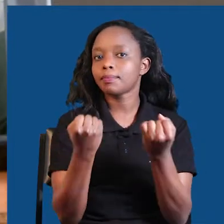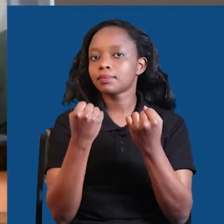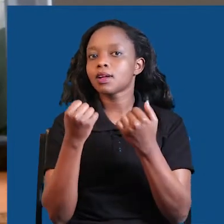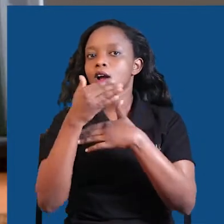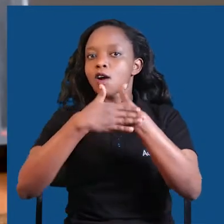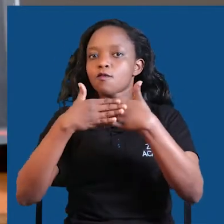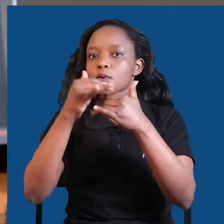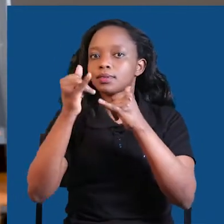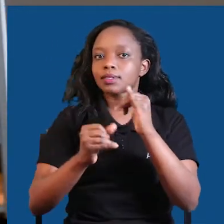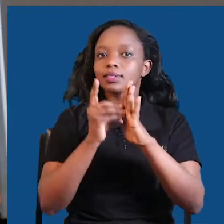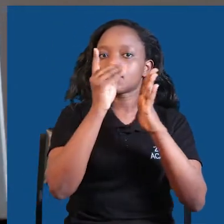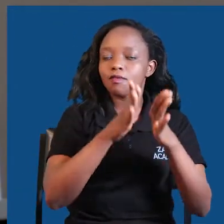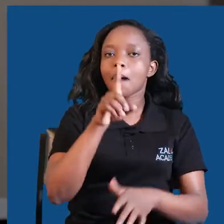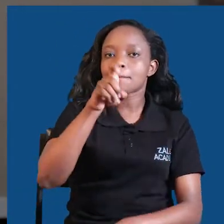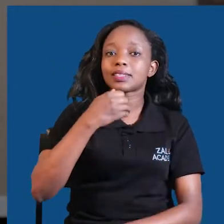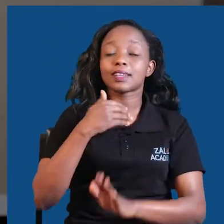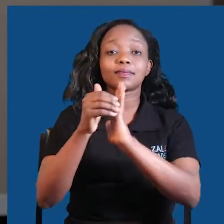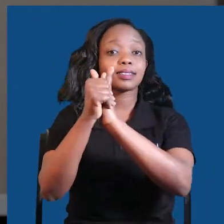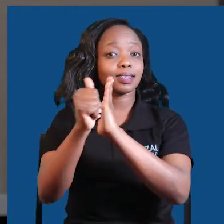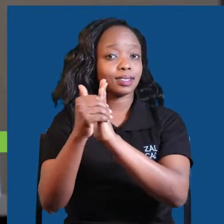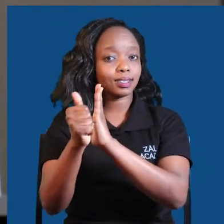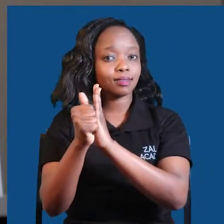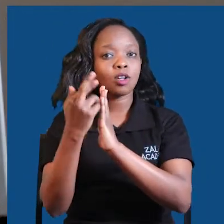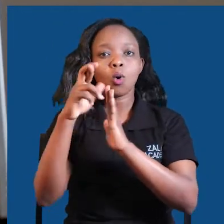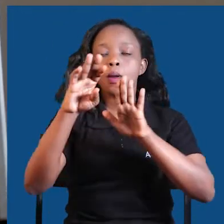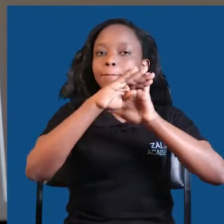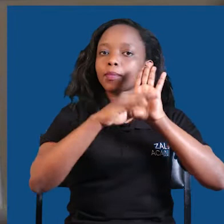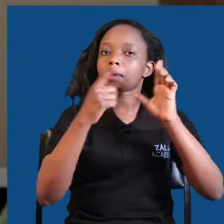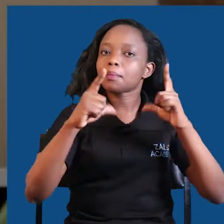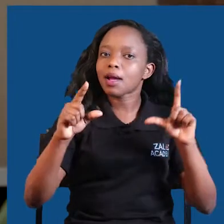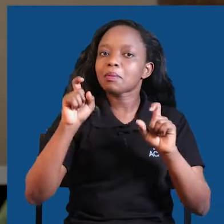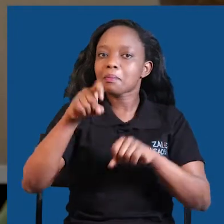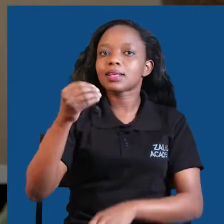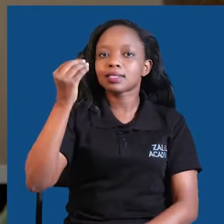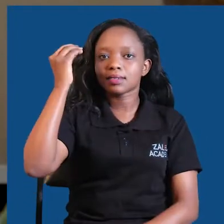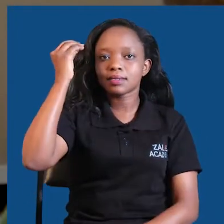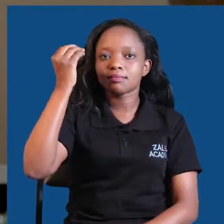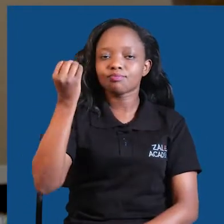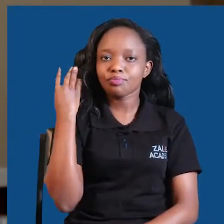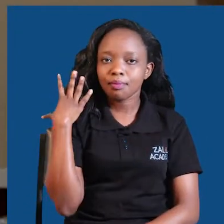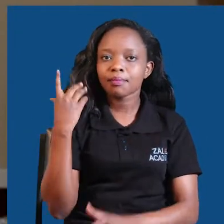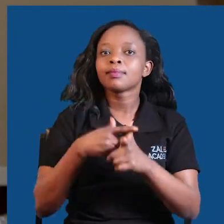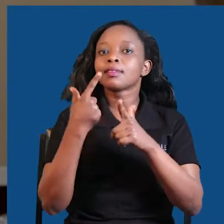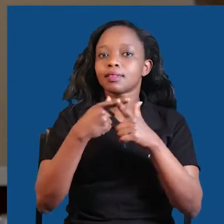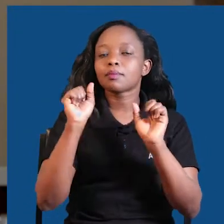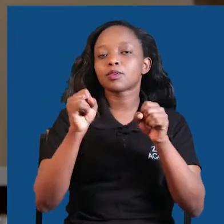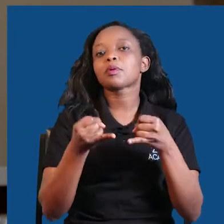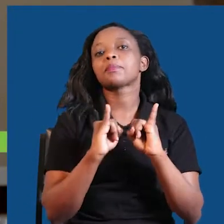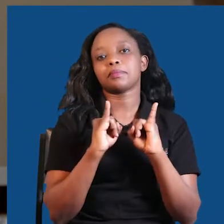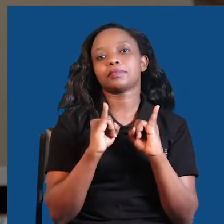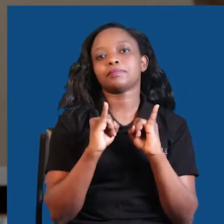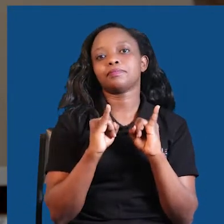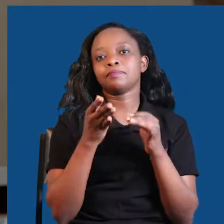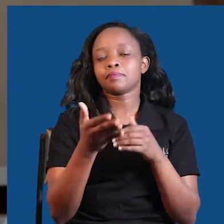to happen, the front-end developer has to have a set of skills or know some programming languages in order to implement that web